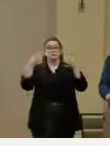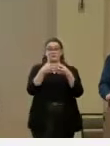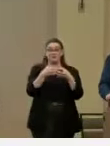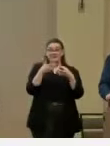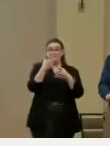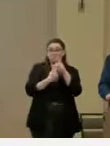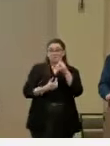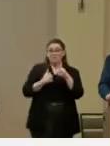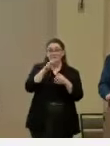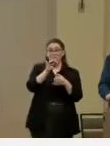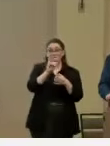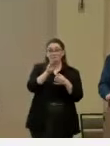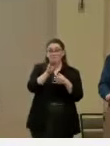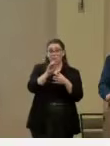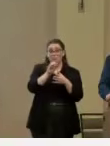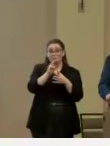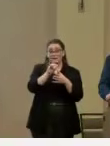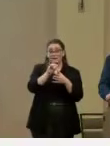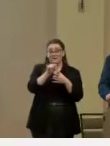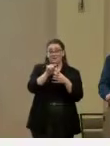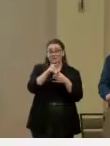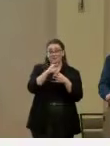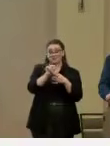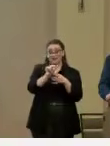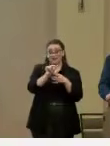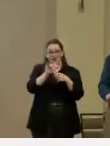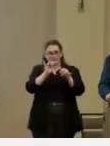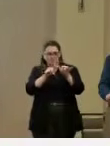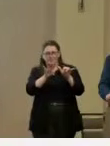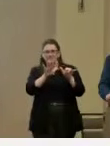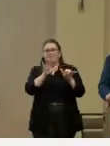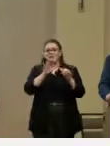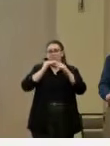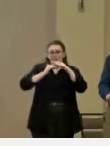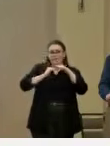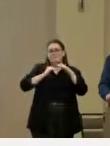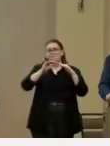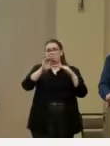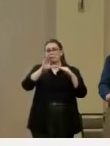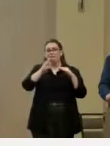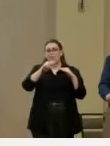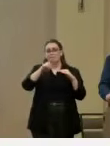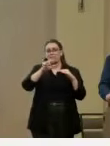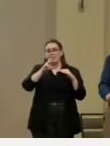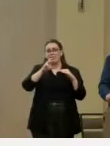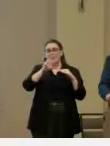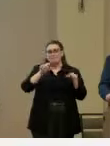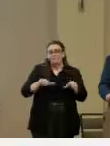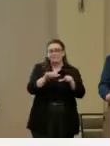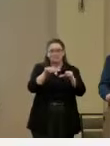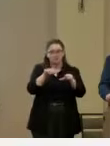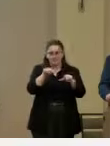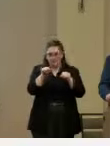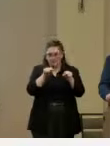fibromyalgia, and measured complement activation. And we found that those with pure fibromyalgia with lupus,